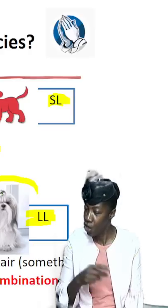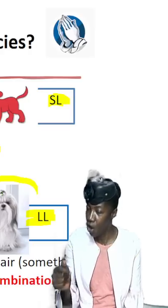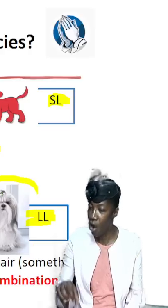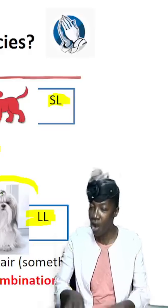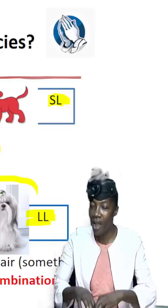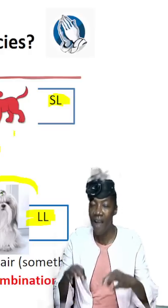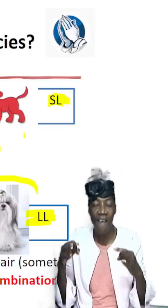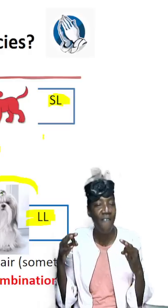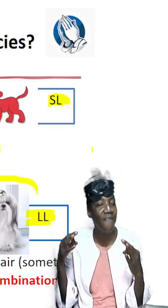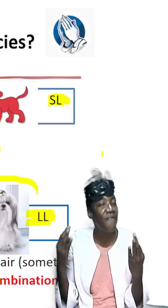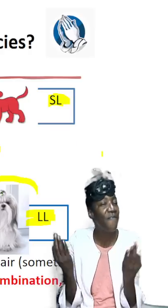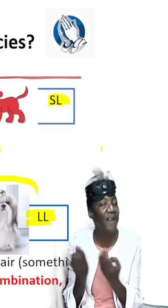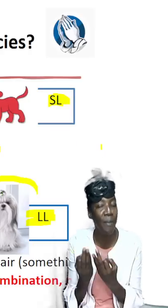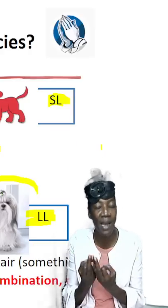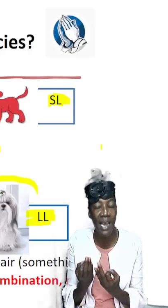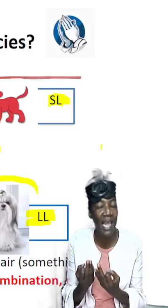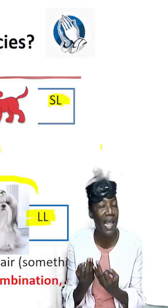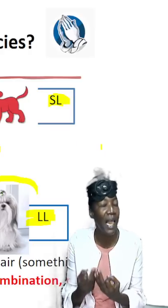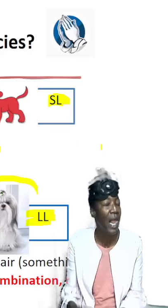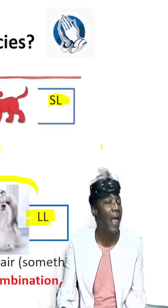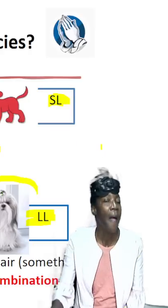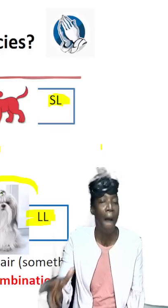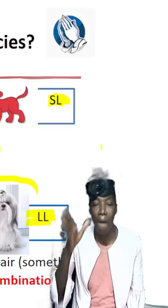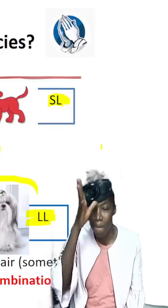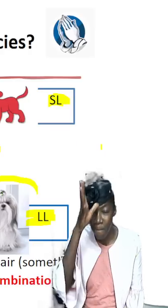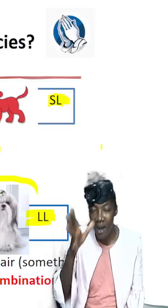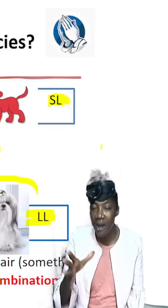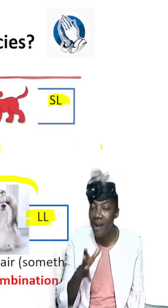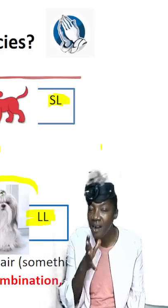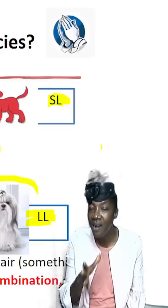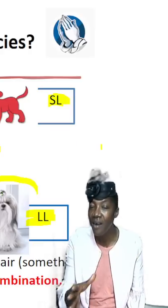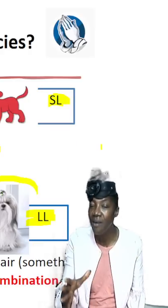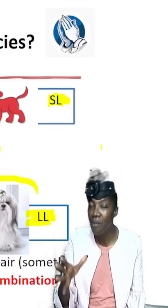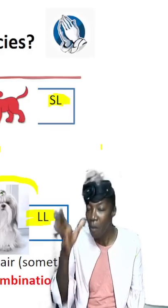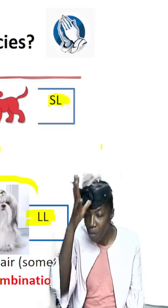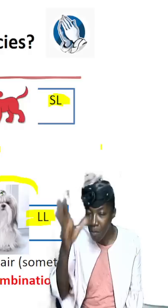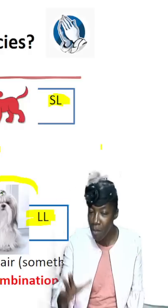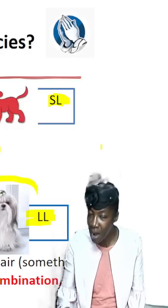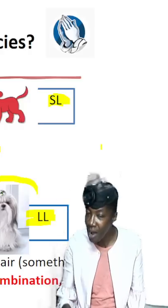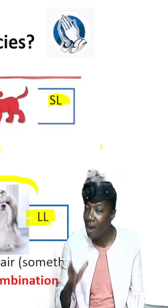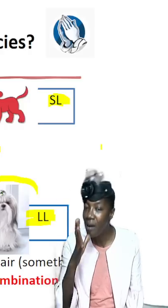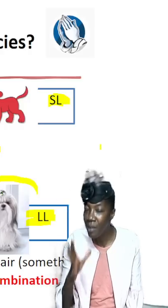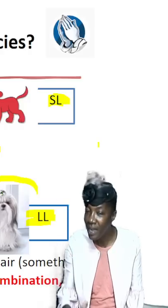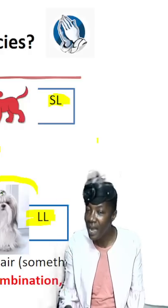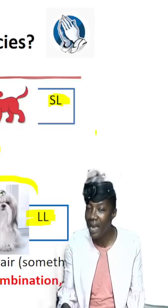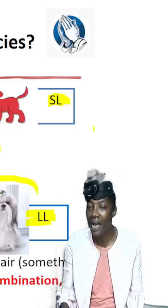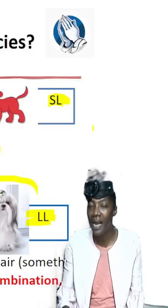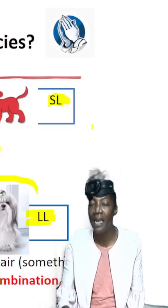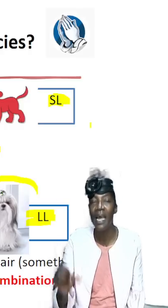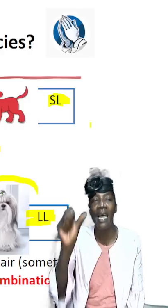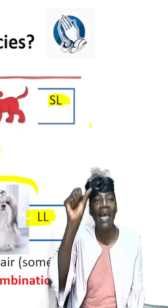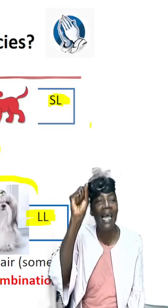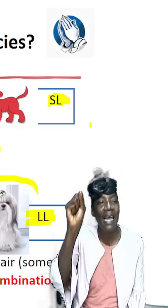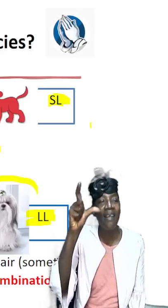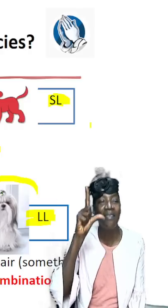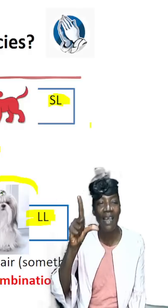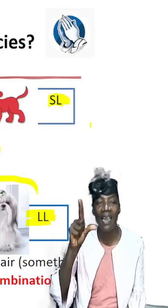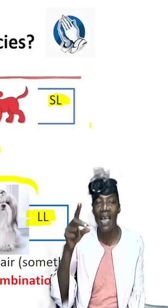and dad, who both have S and L genes, come together. And they have three